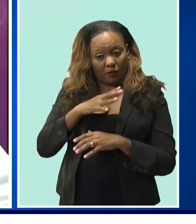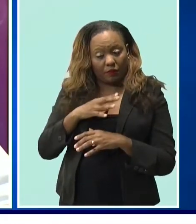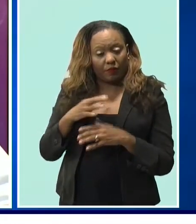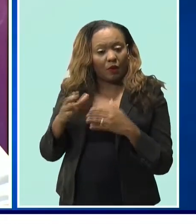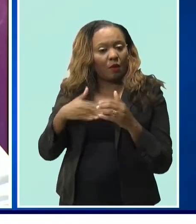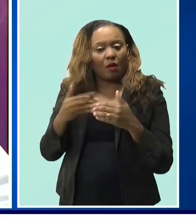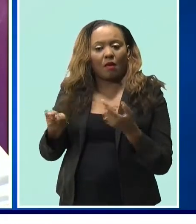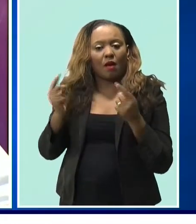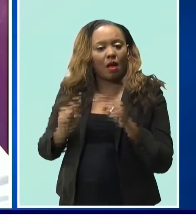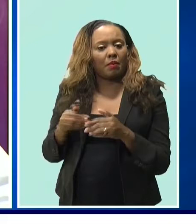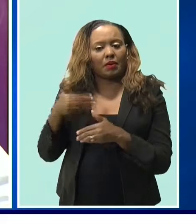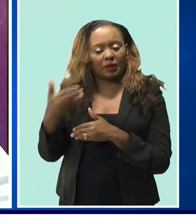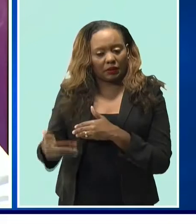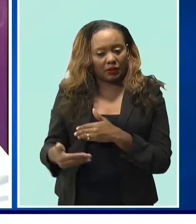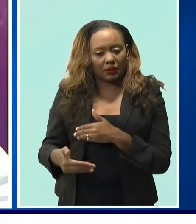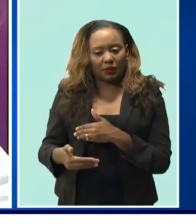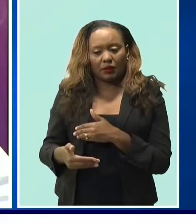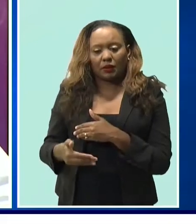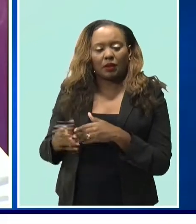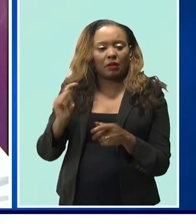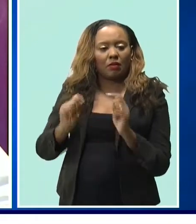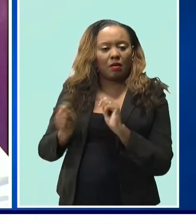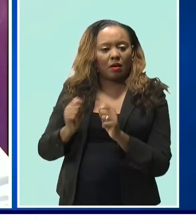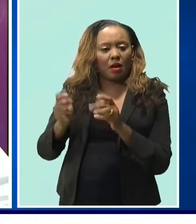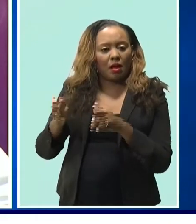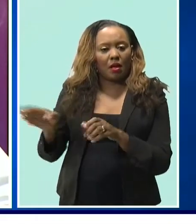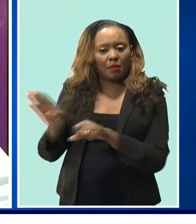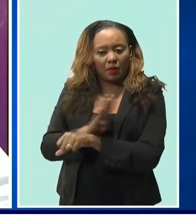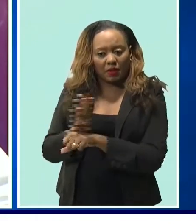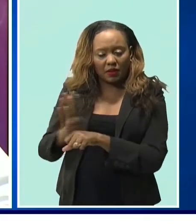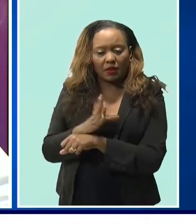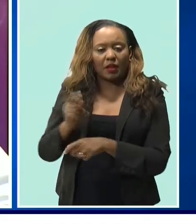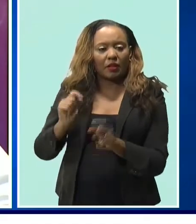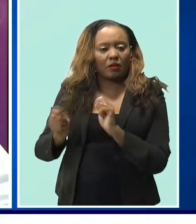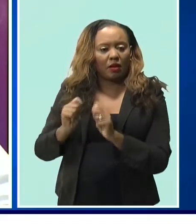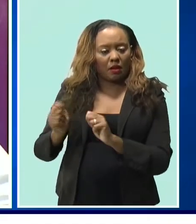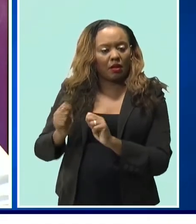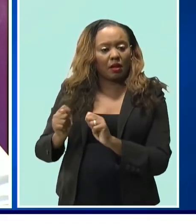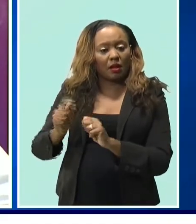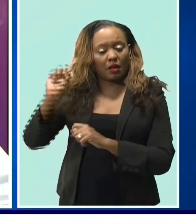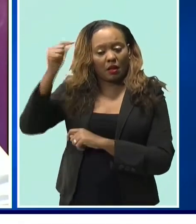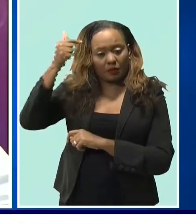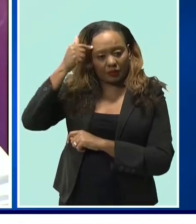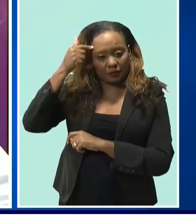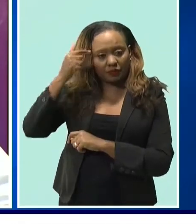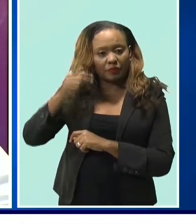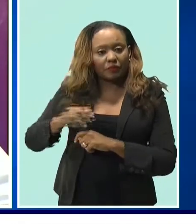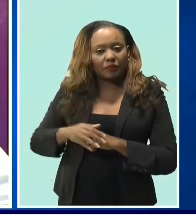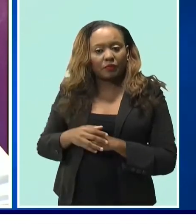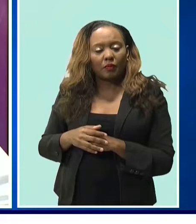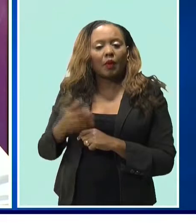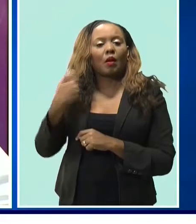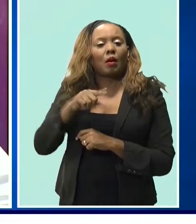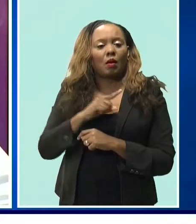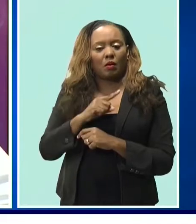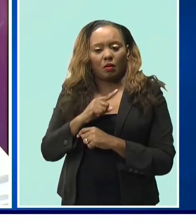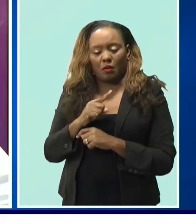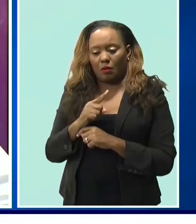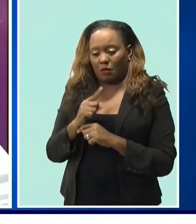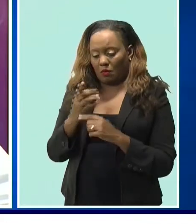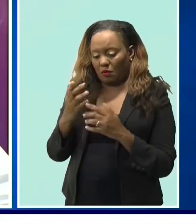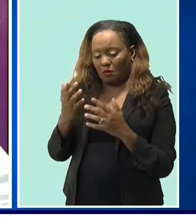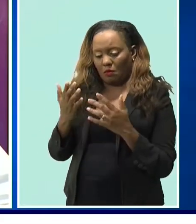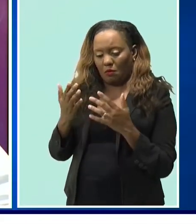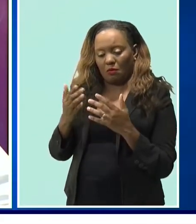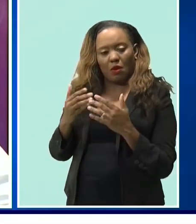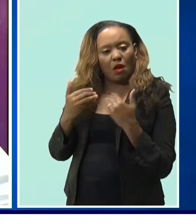do after that is really their business and the business of the government of Trinidad, because essentially we would have covered our public health requirements